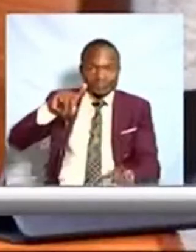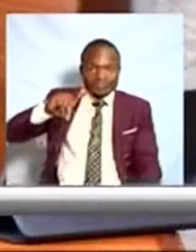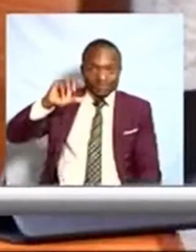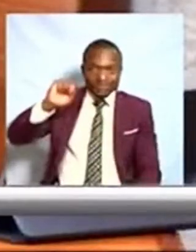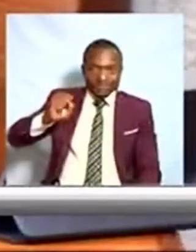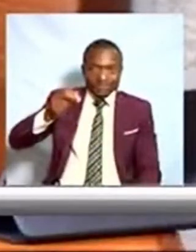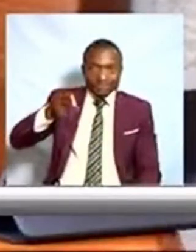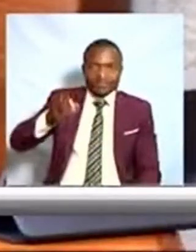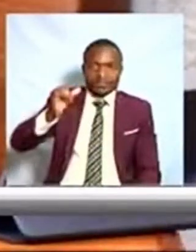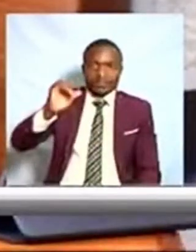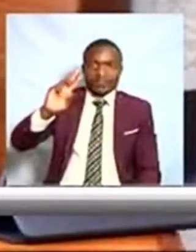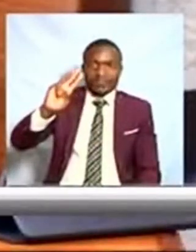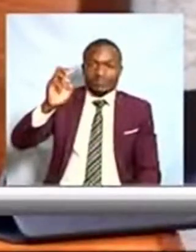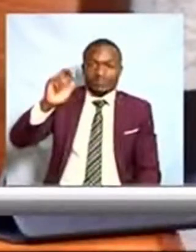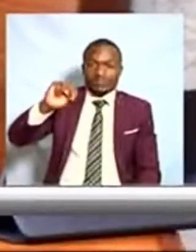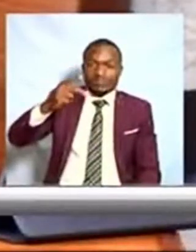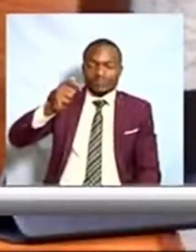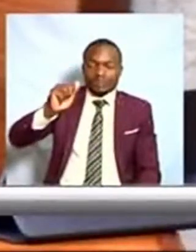Shiwangandu.